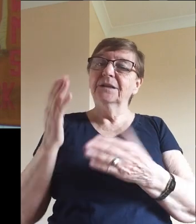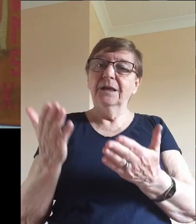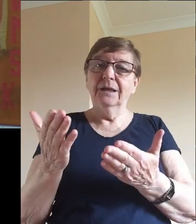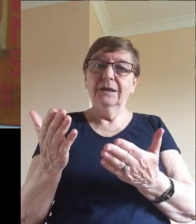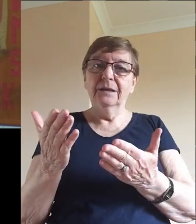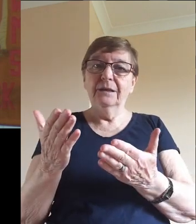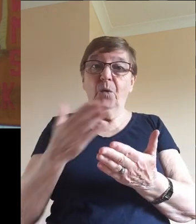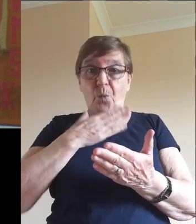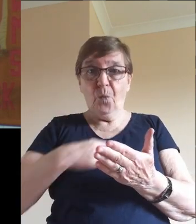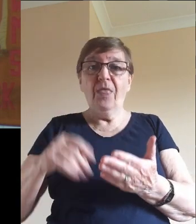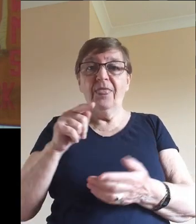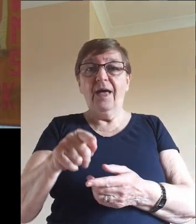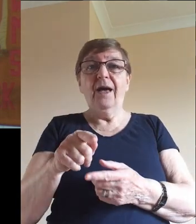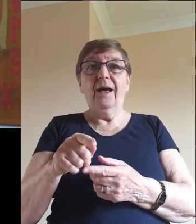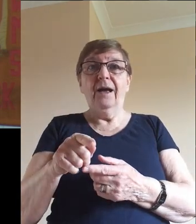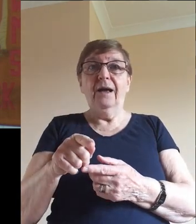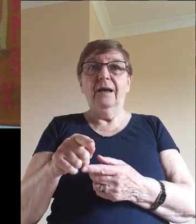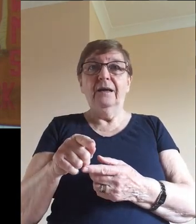And we want that